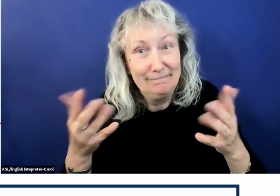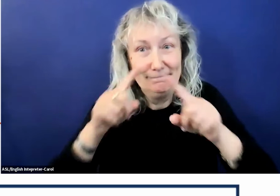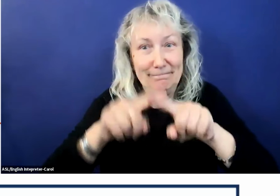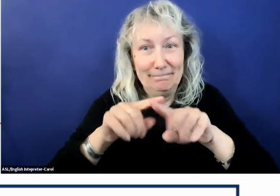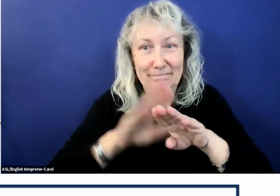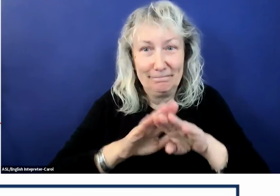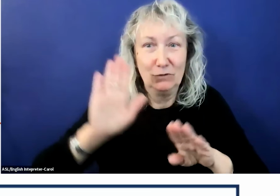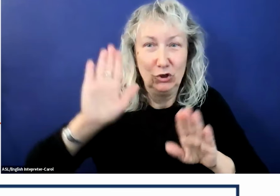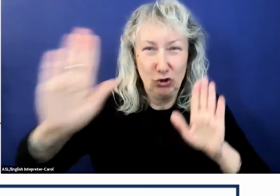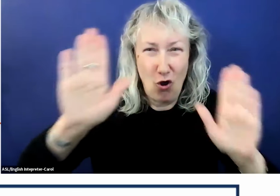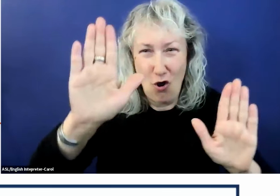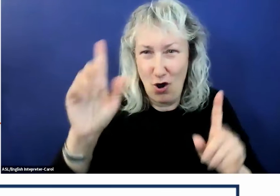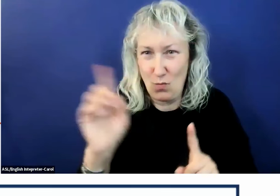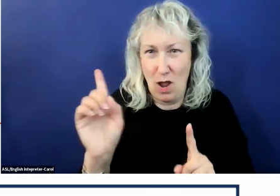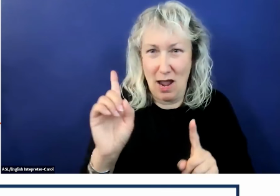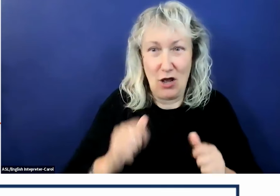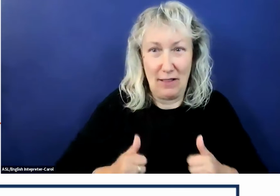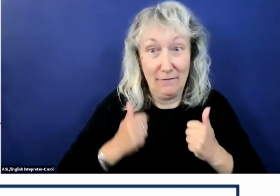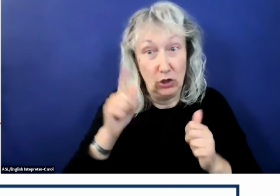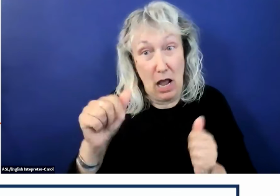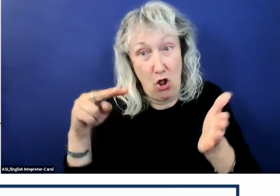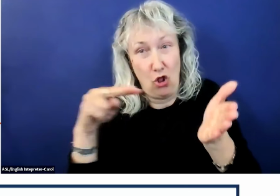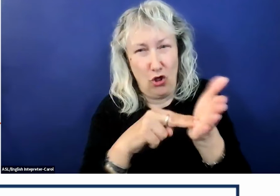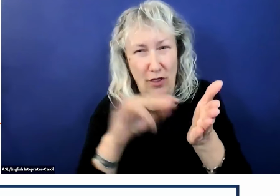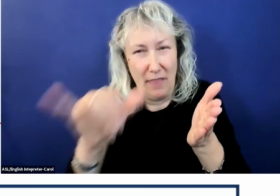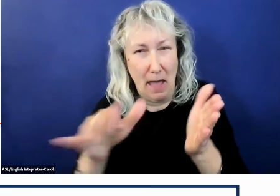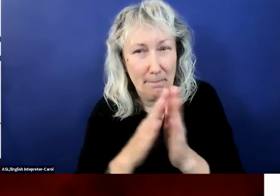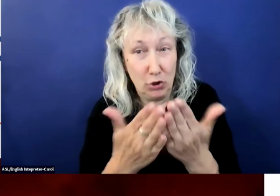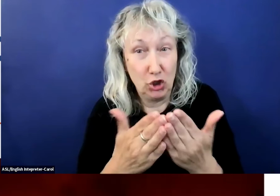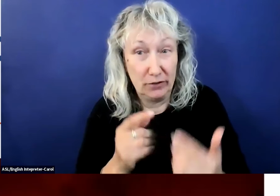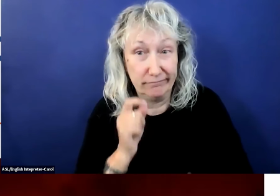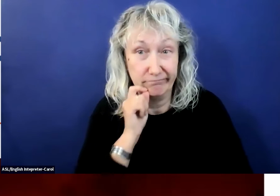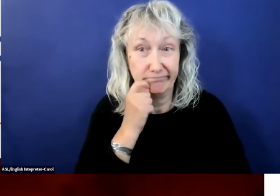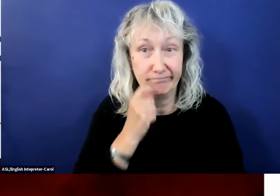situation. Next slide, please.